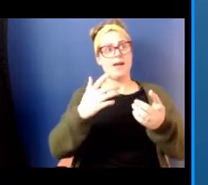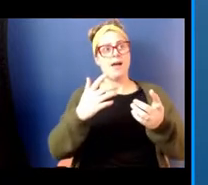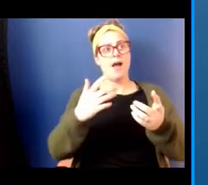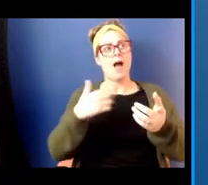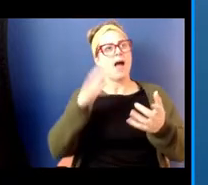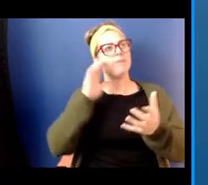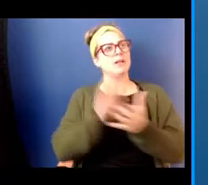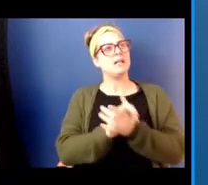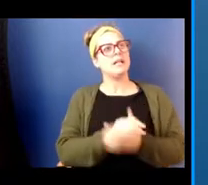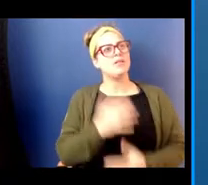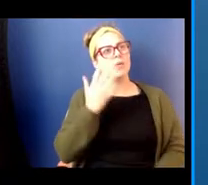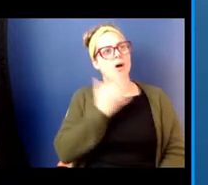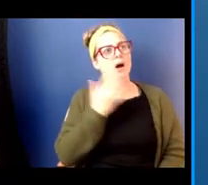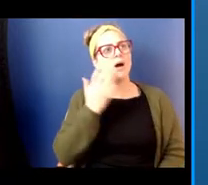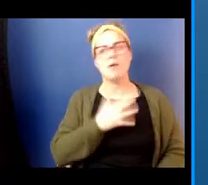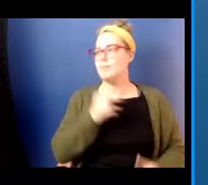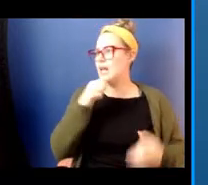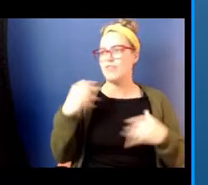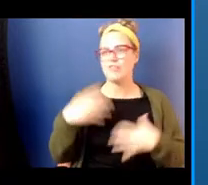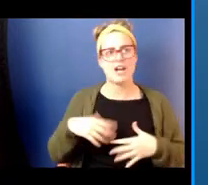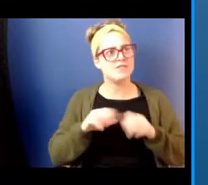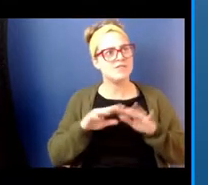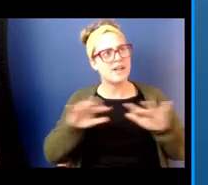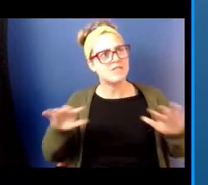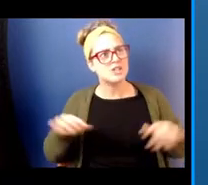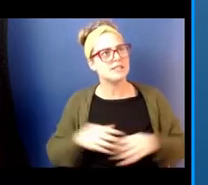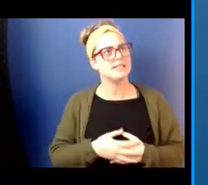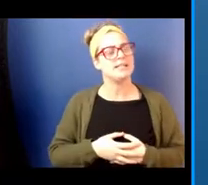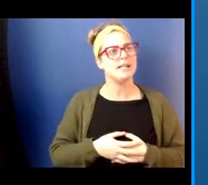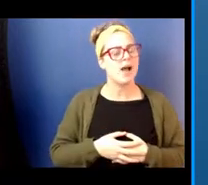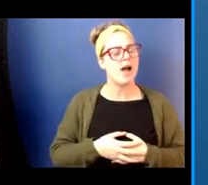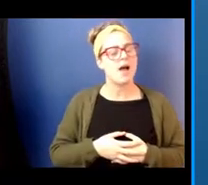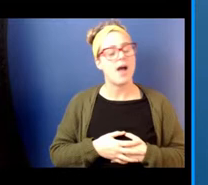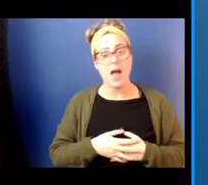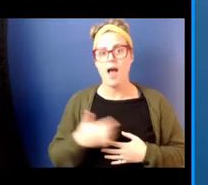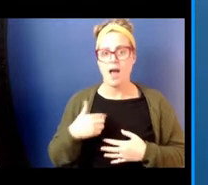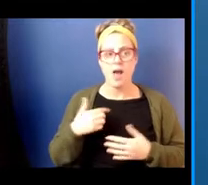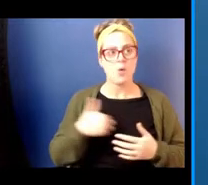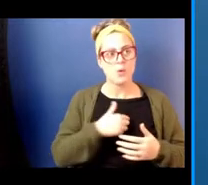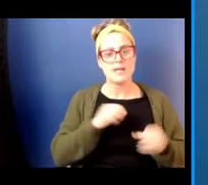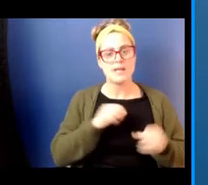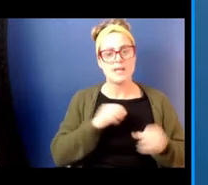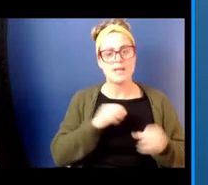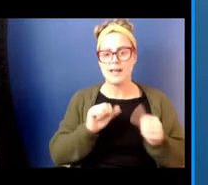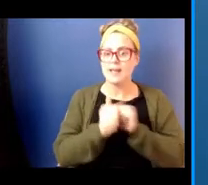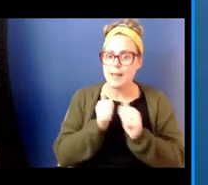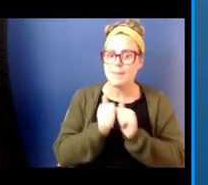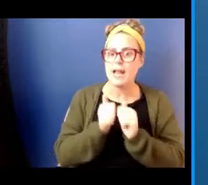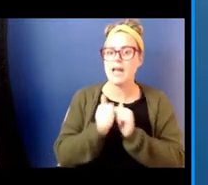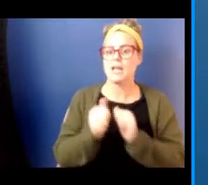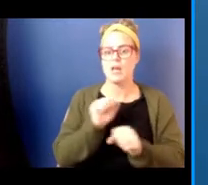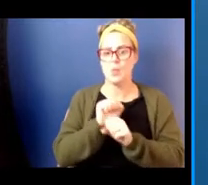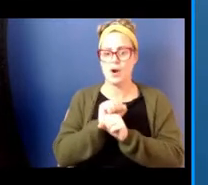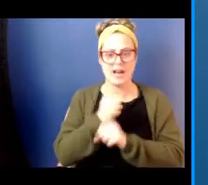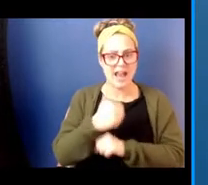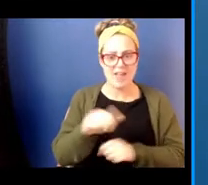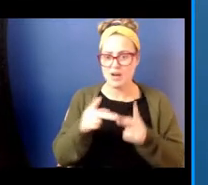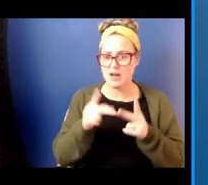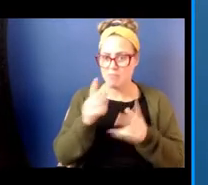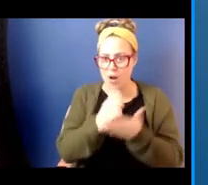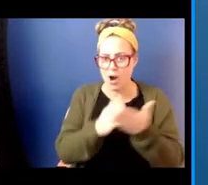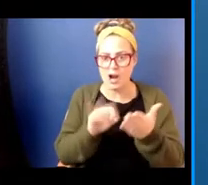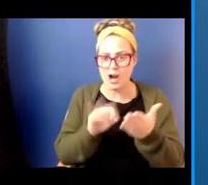that made us believe that we could campaign and work in every single part of the state our diverse parts of the state but also